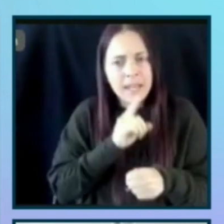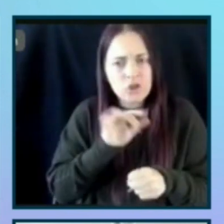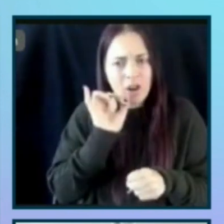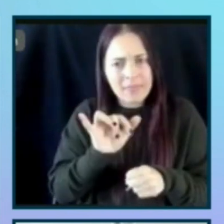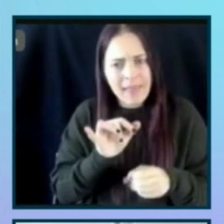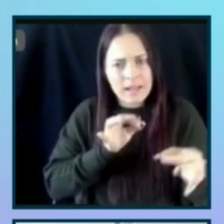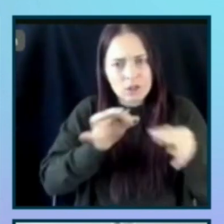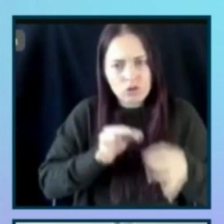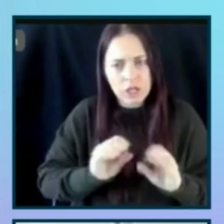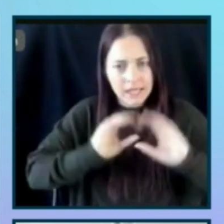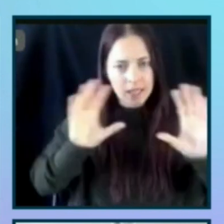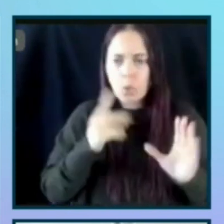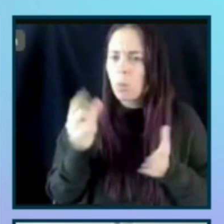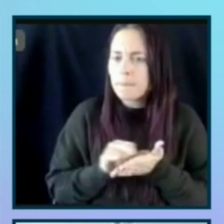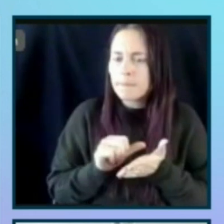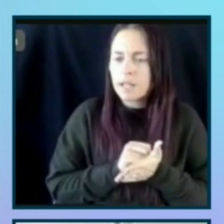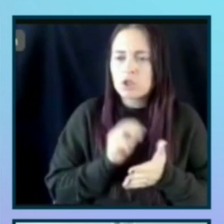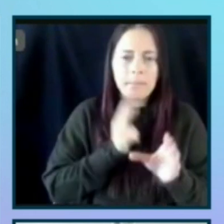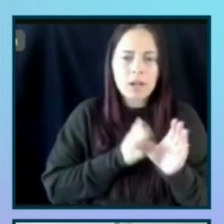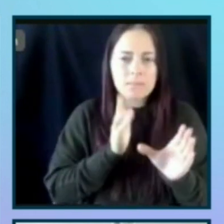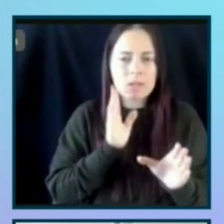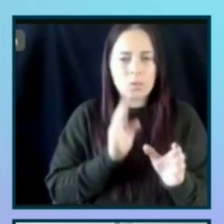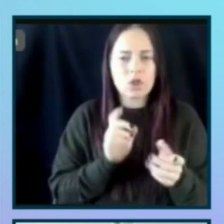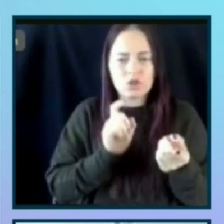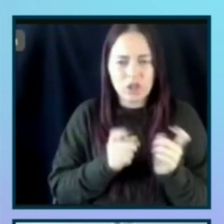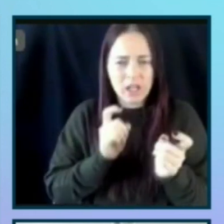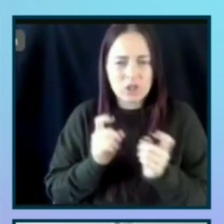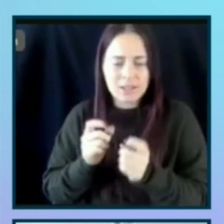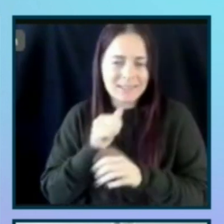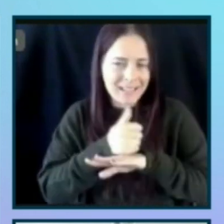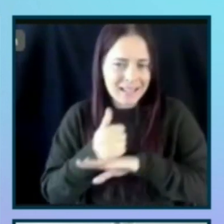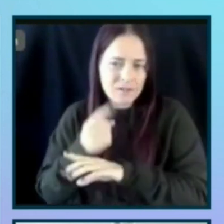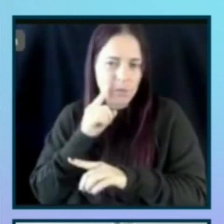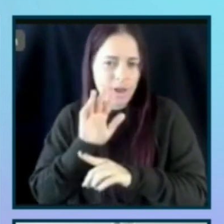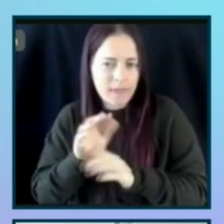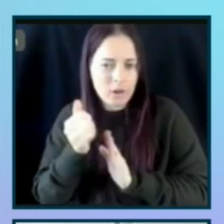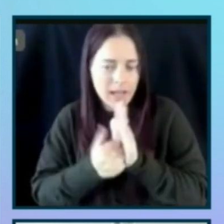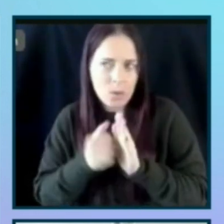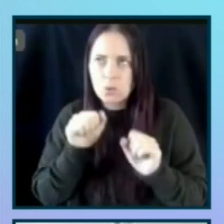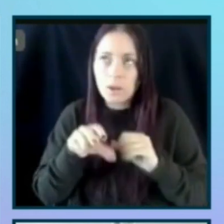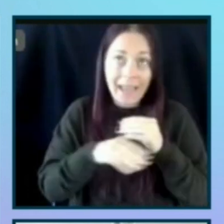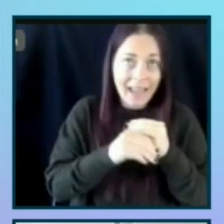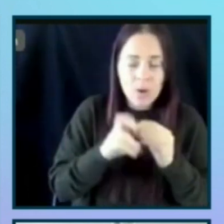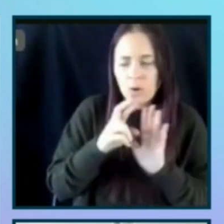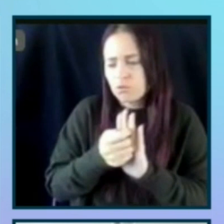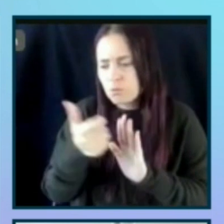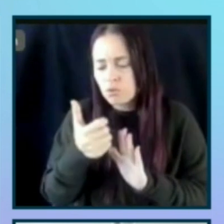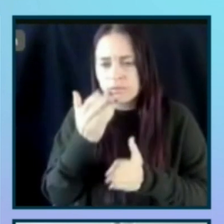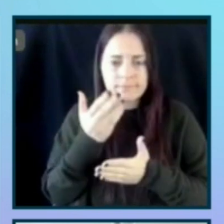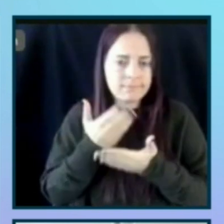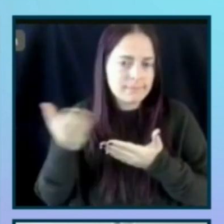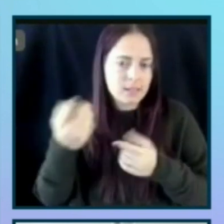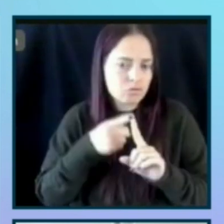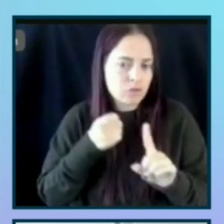page where participants were updating some settings to their account. And it was a flow where you could add things or remove things from your account.